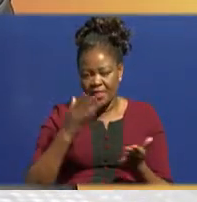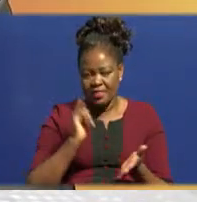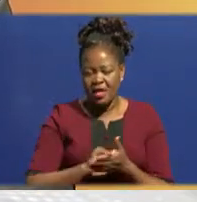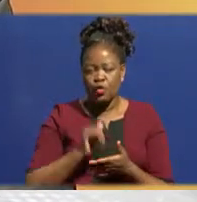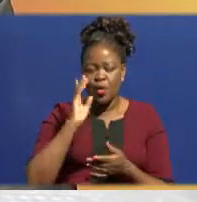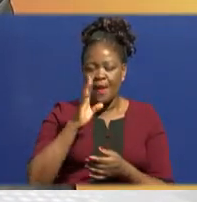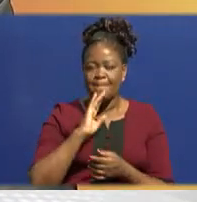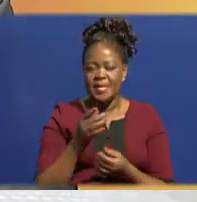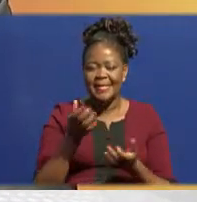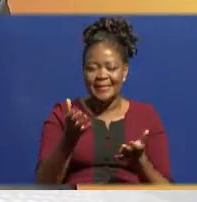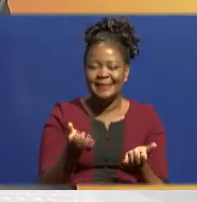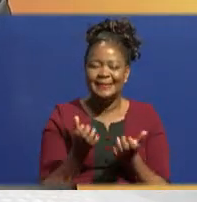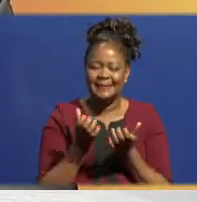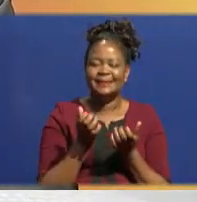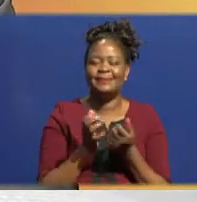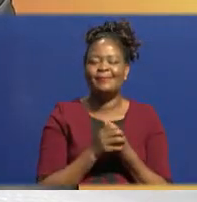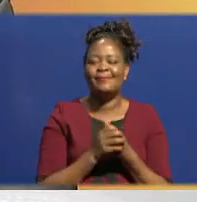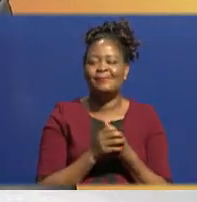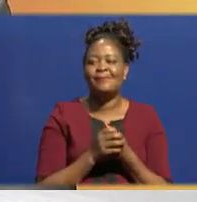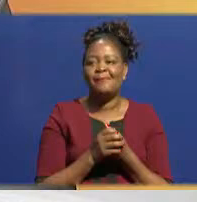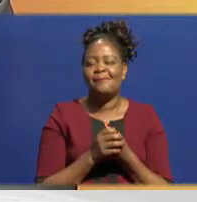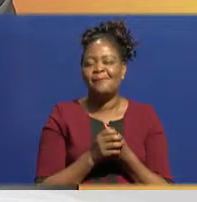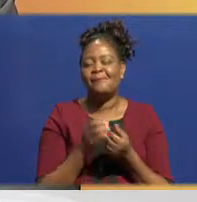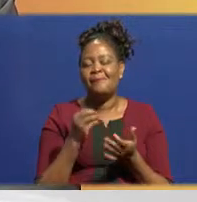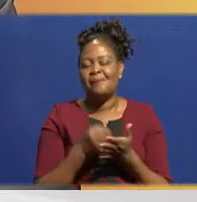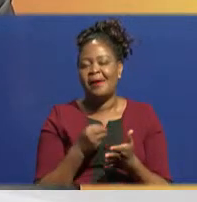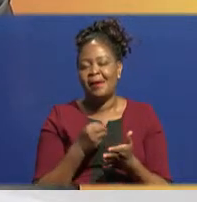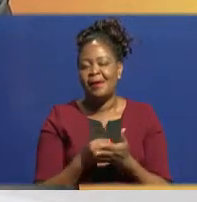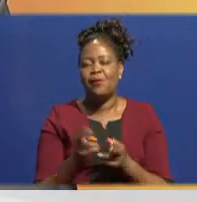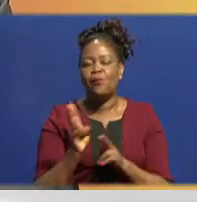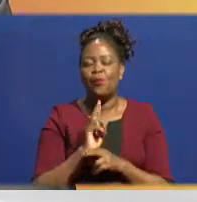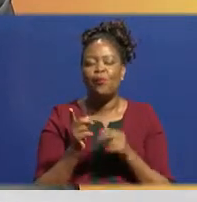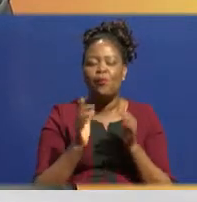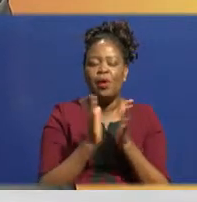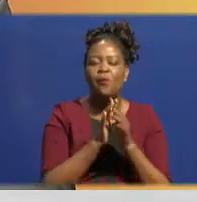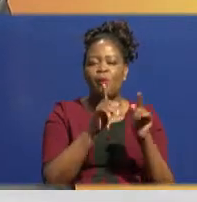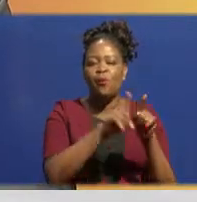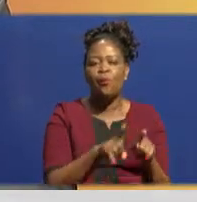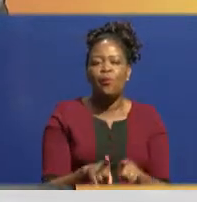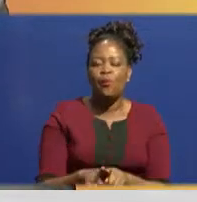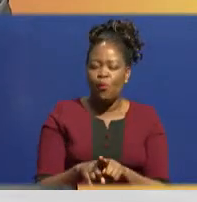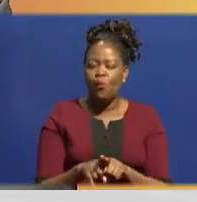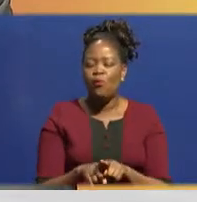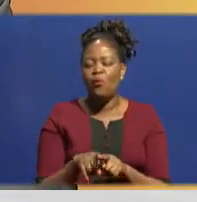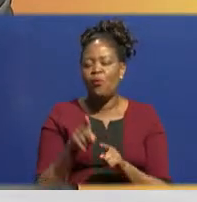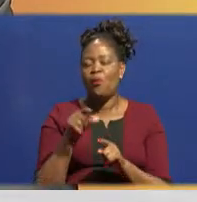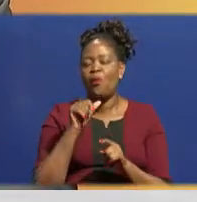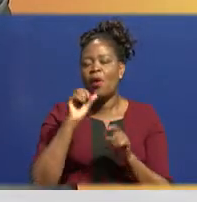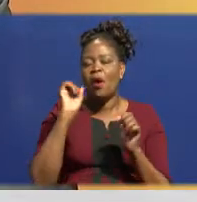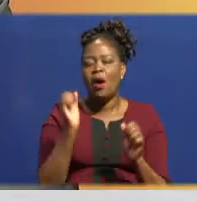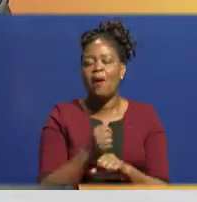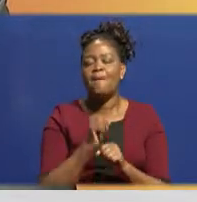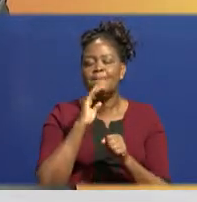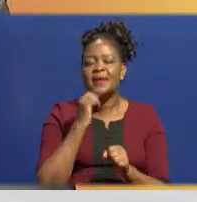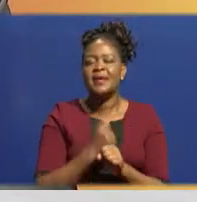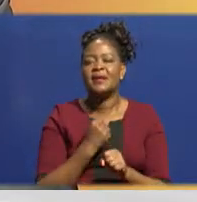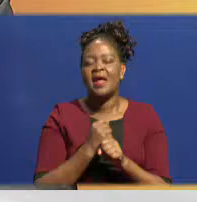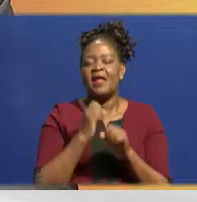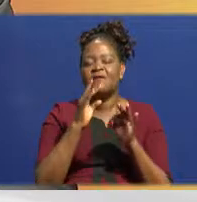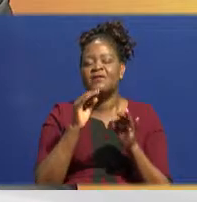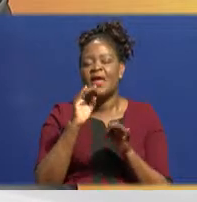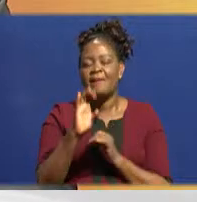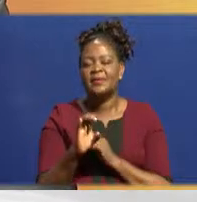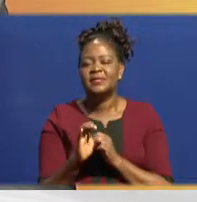be requiring money to be spent. And even a referendum cannot be done if the